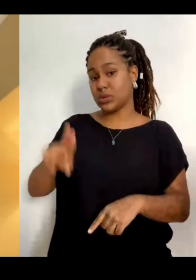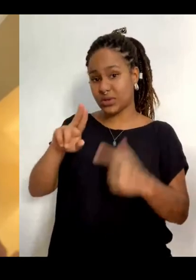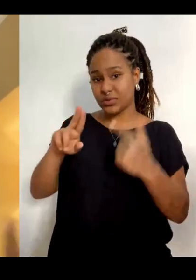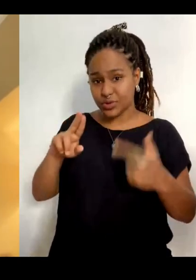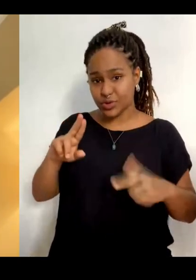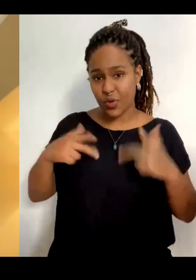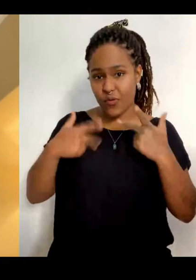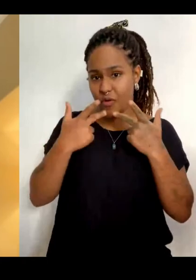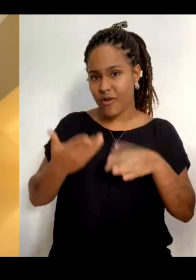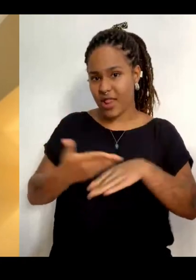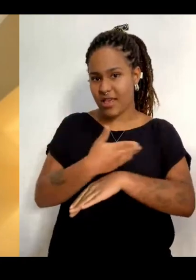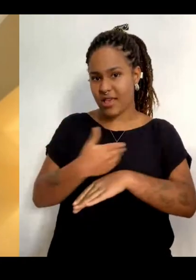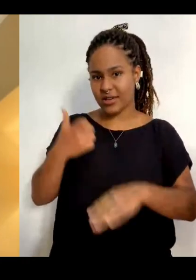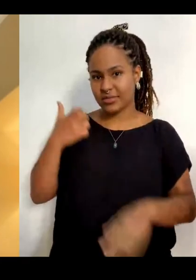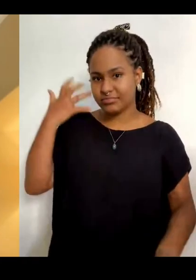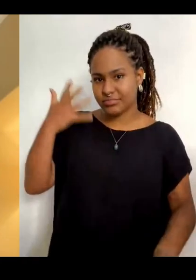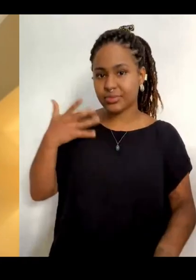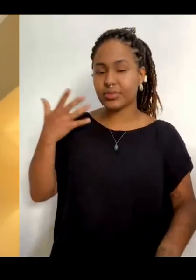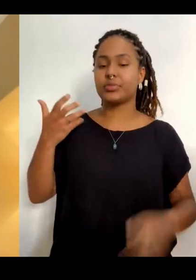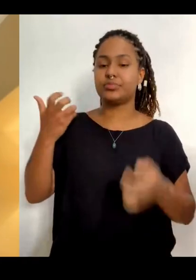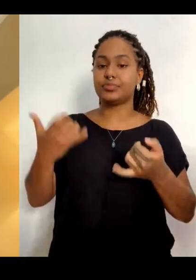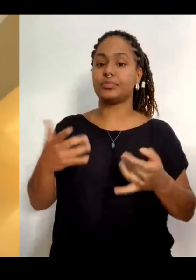foreign foreign